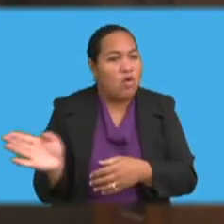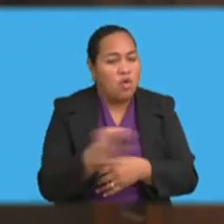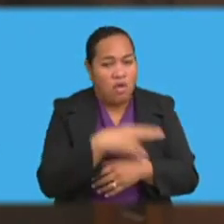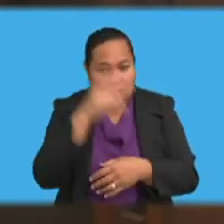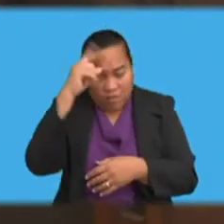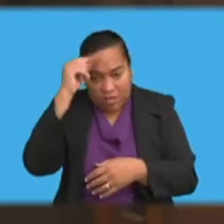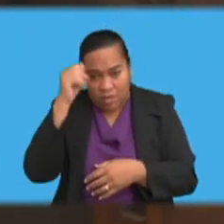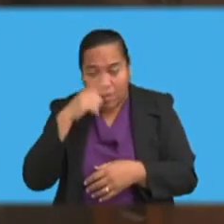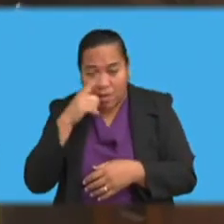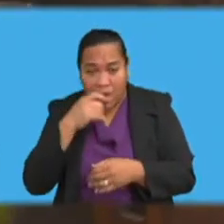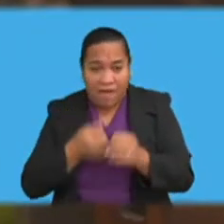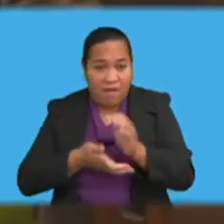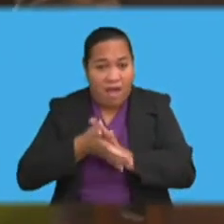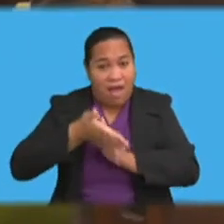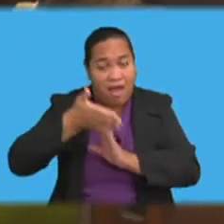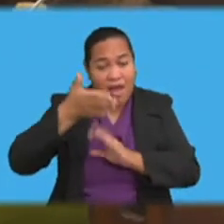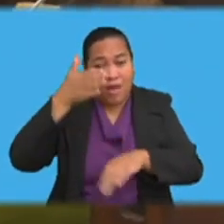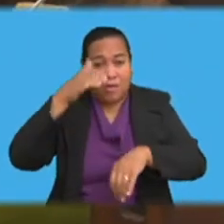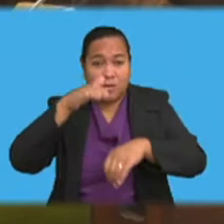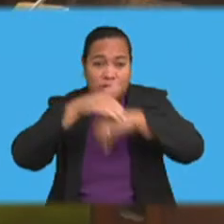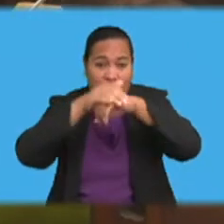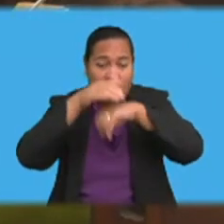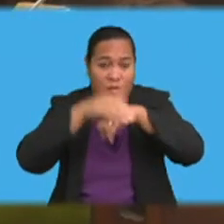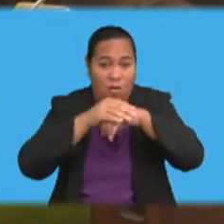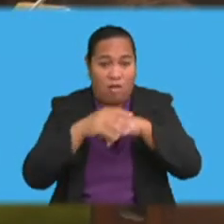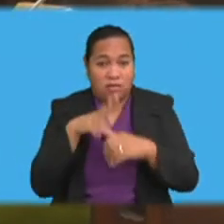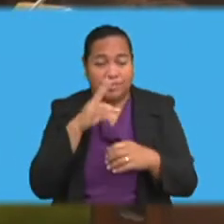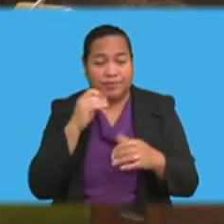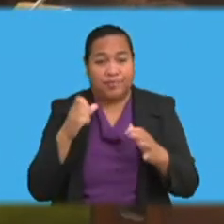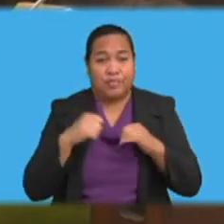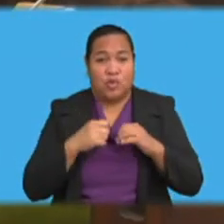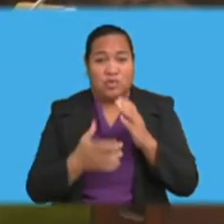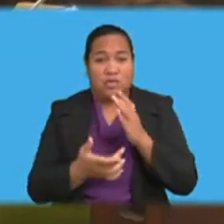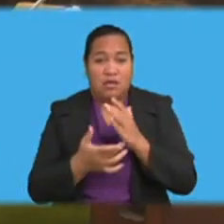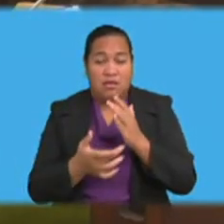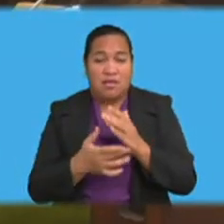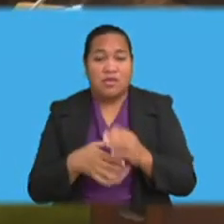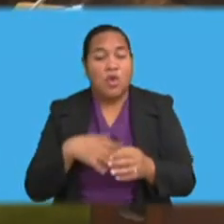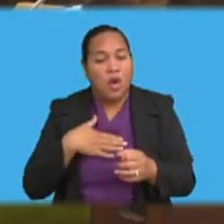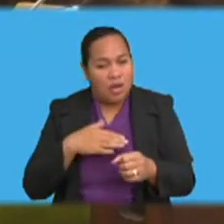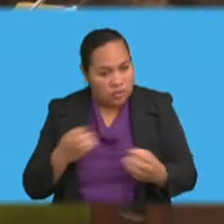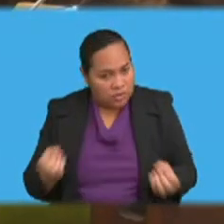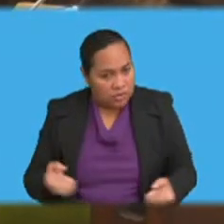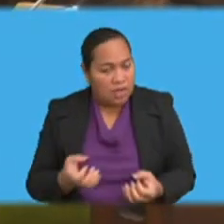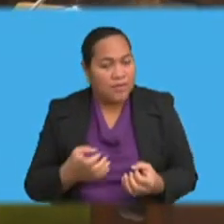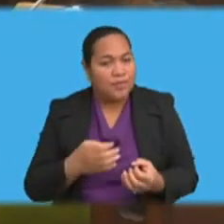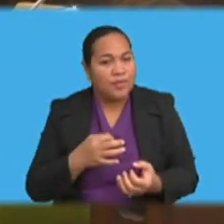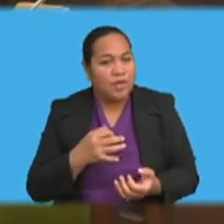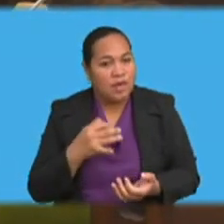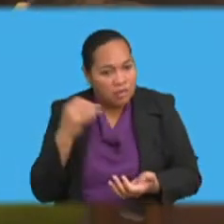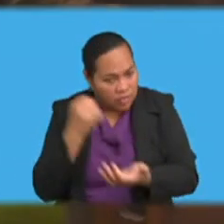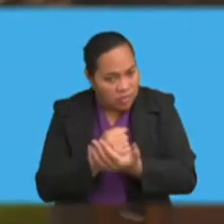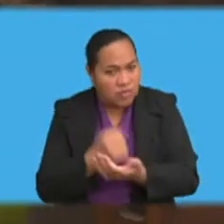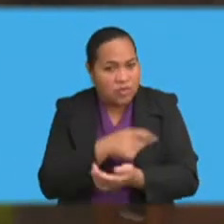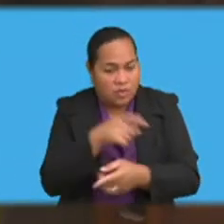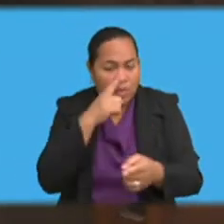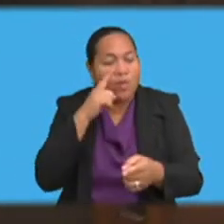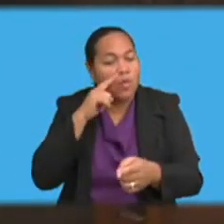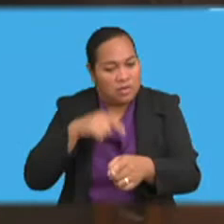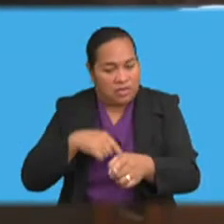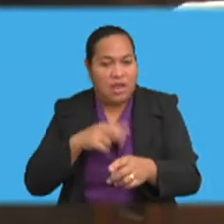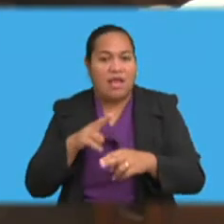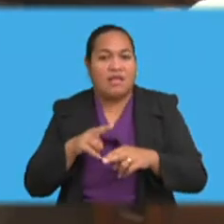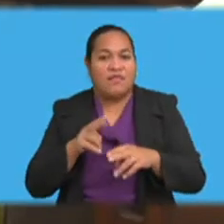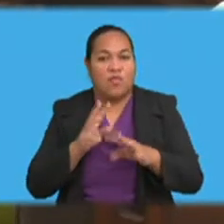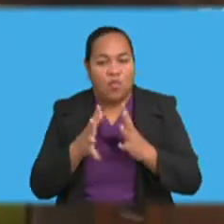high availability digital broadcasting service, Madam Speaker. I would like to assure all Fijians that this is only the start. Walesi will continue to make